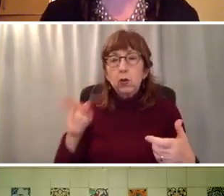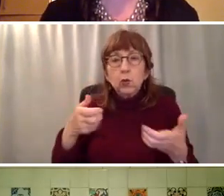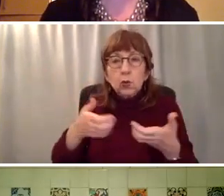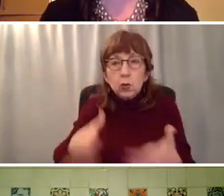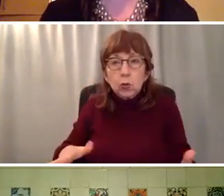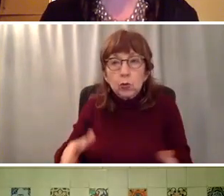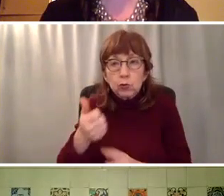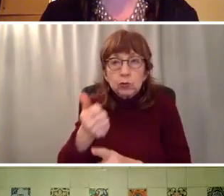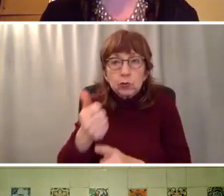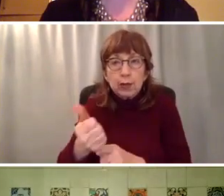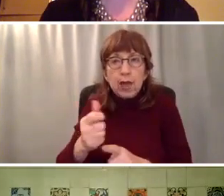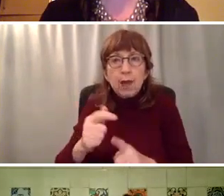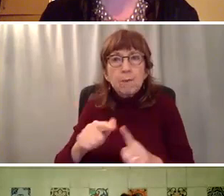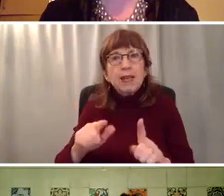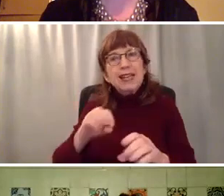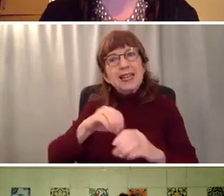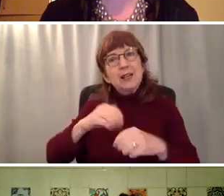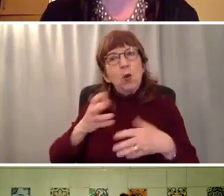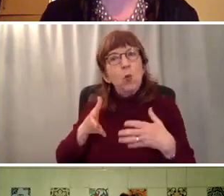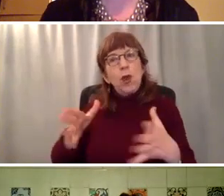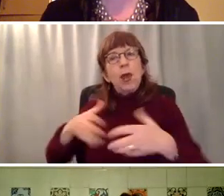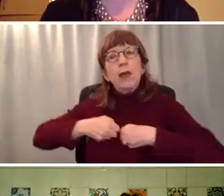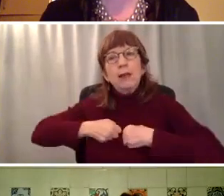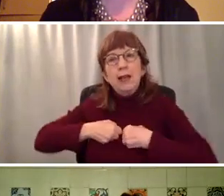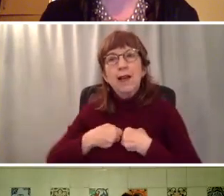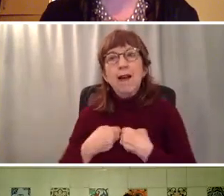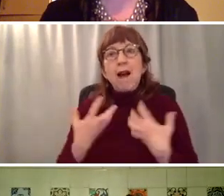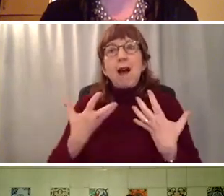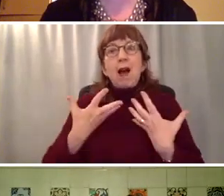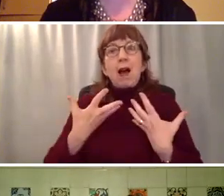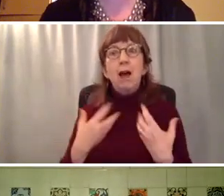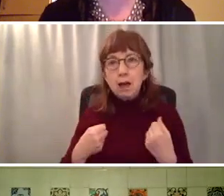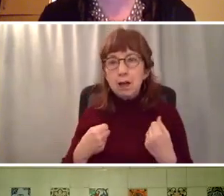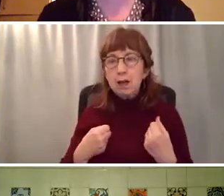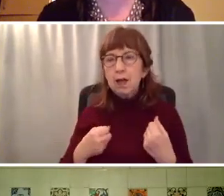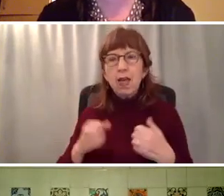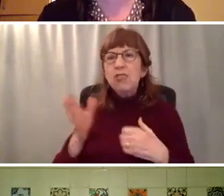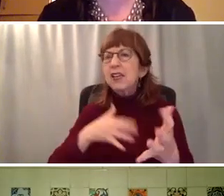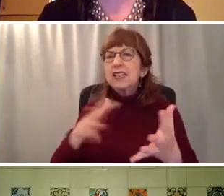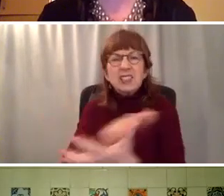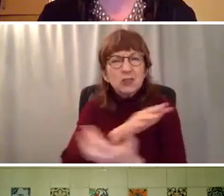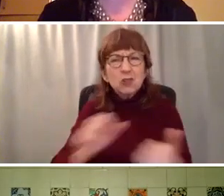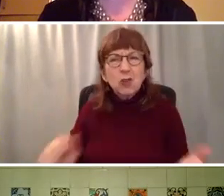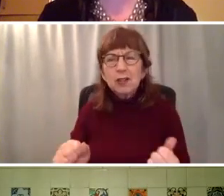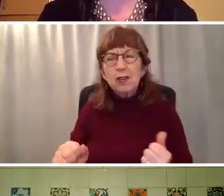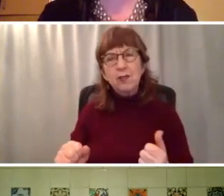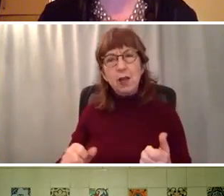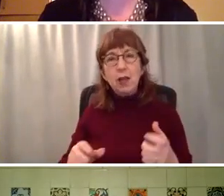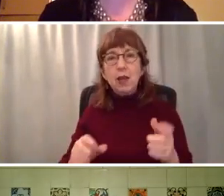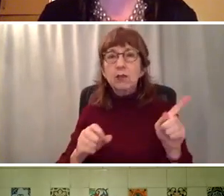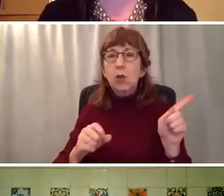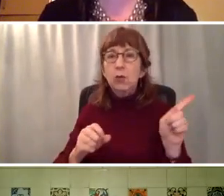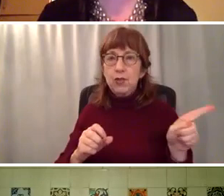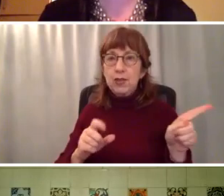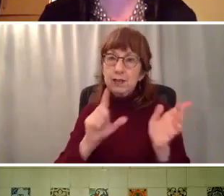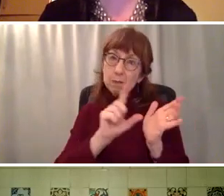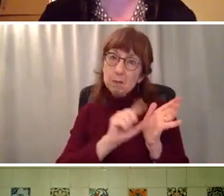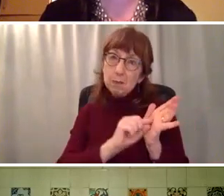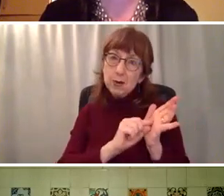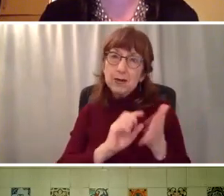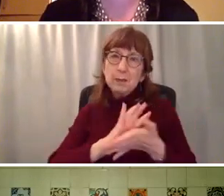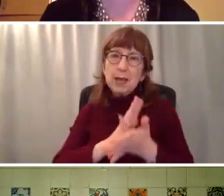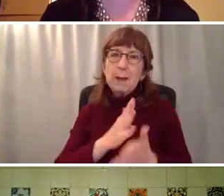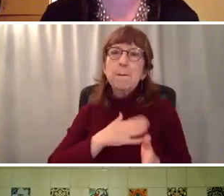but in a cathartic way rather than destructive. And this print became my small madness in a sense, that